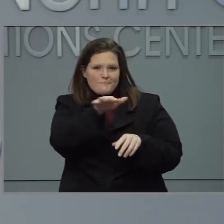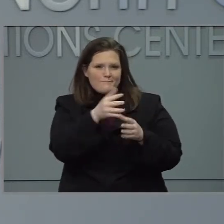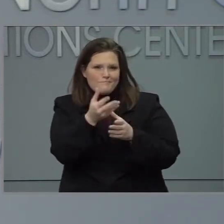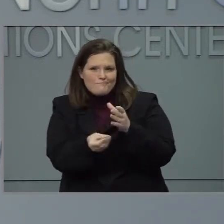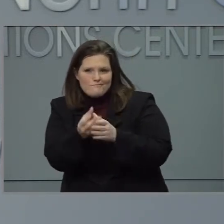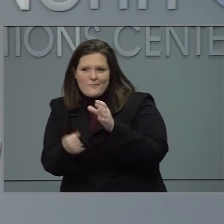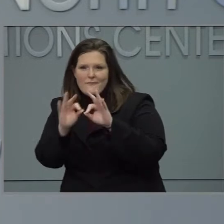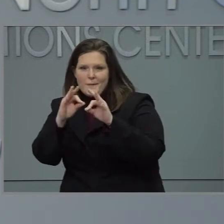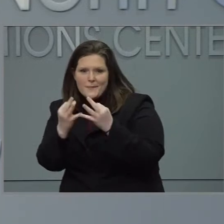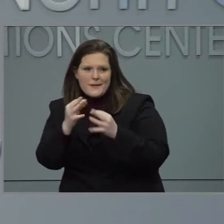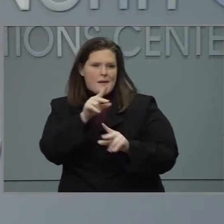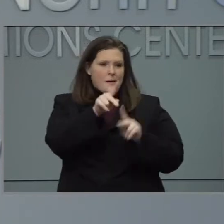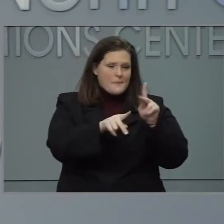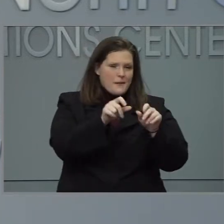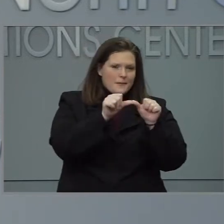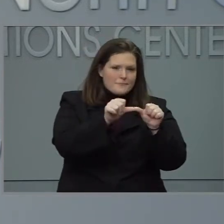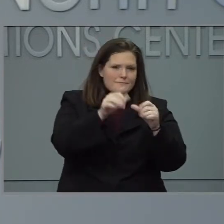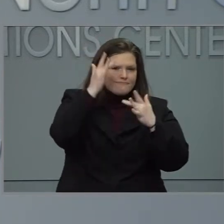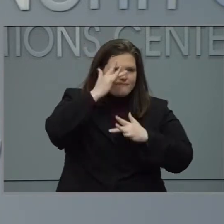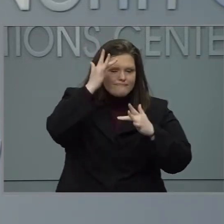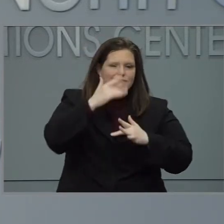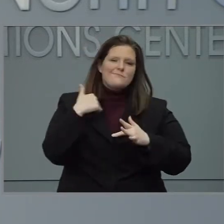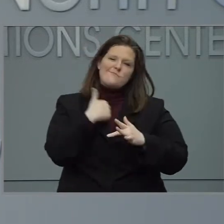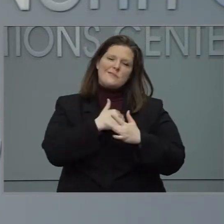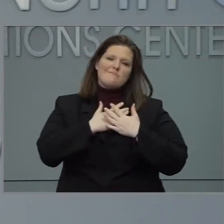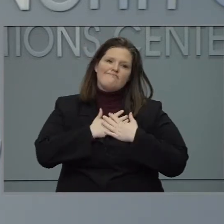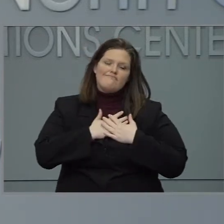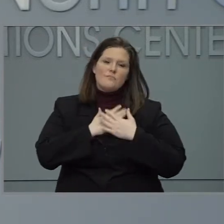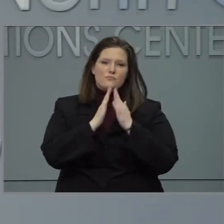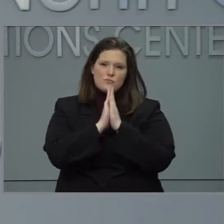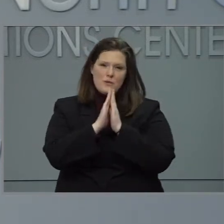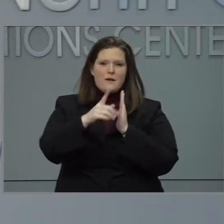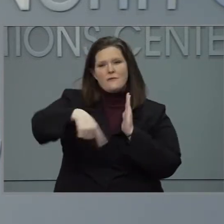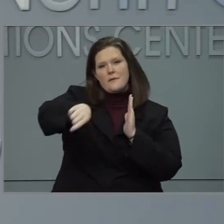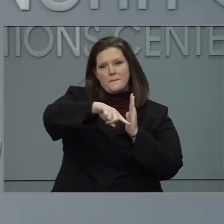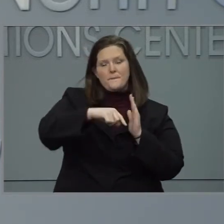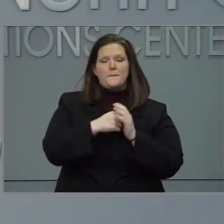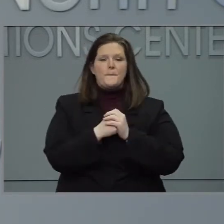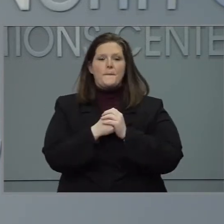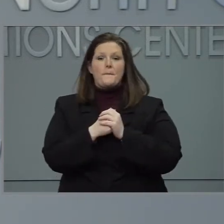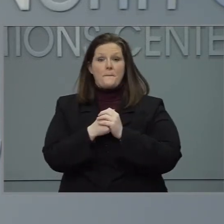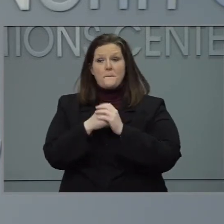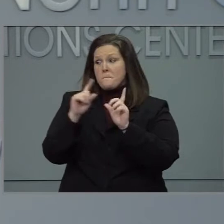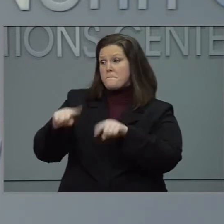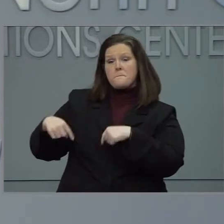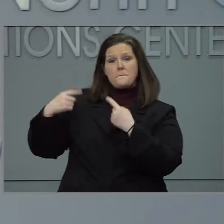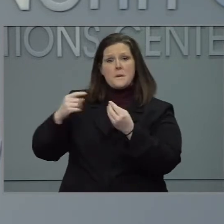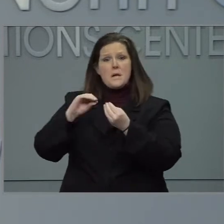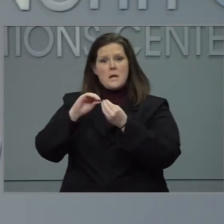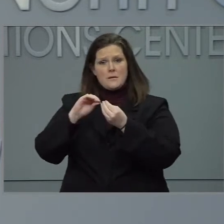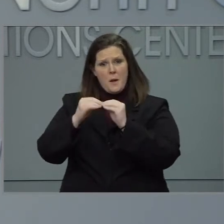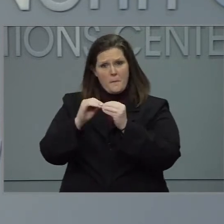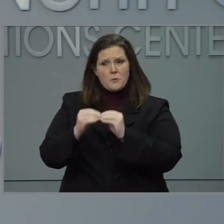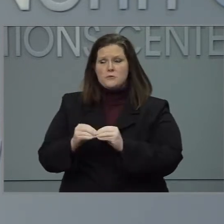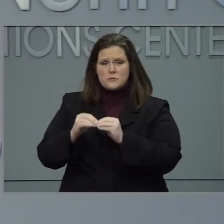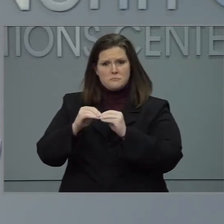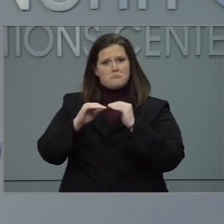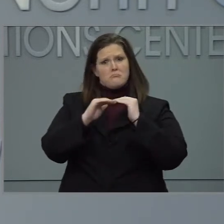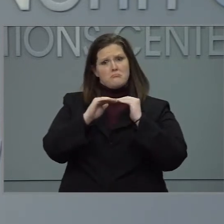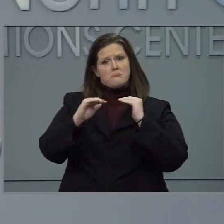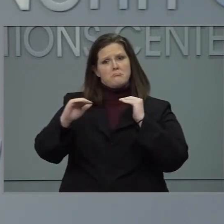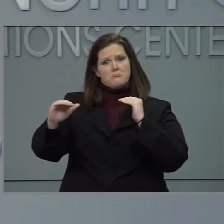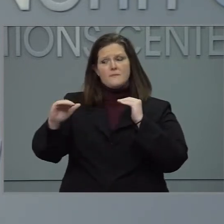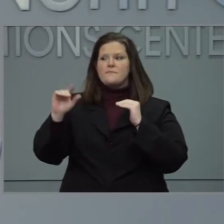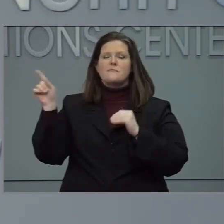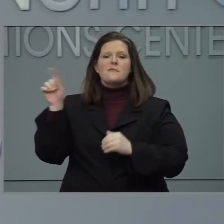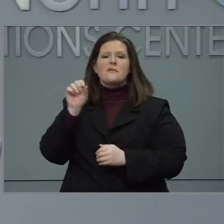virus. But our COVID-19 numbers have remained relatively low and stable in recent weeks, and our